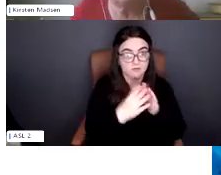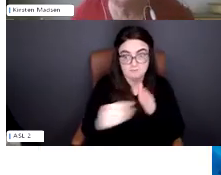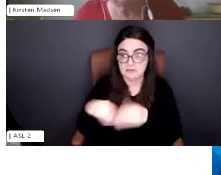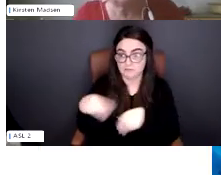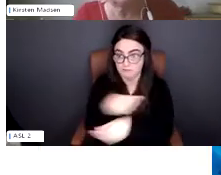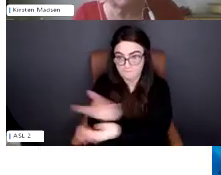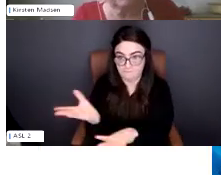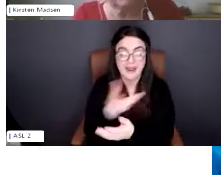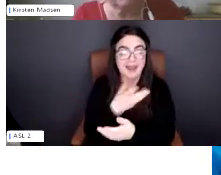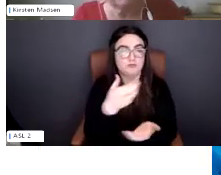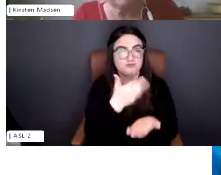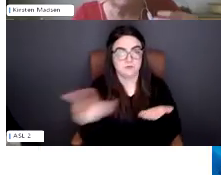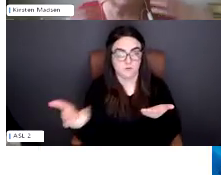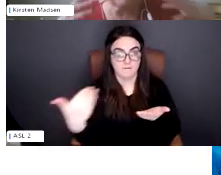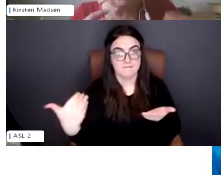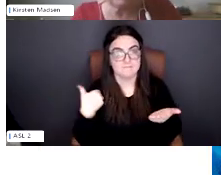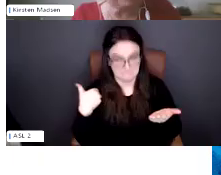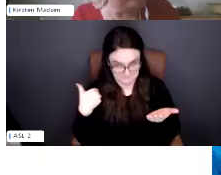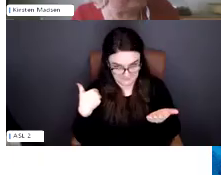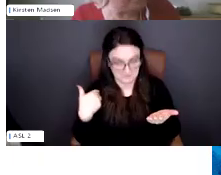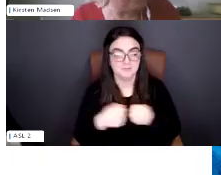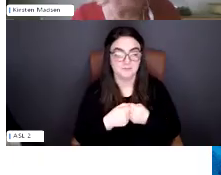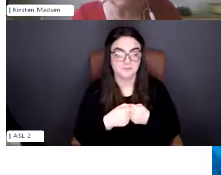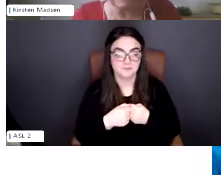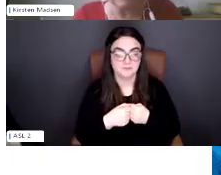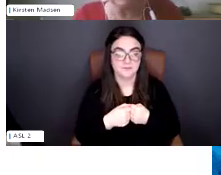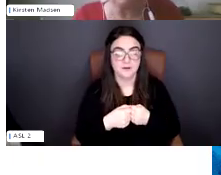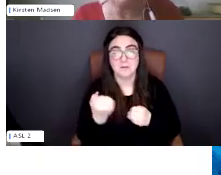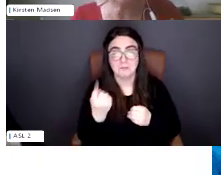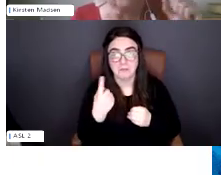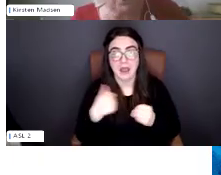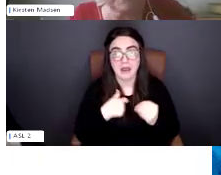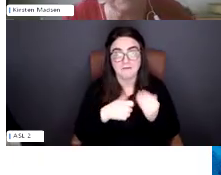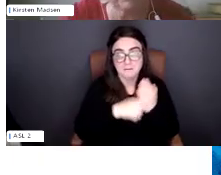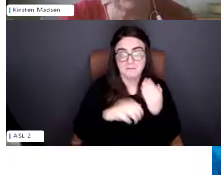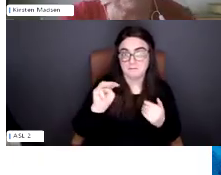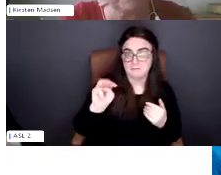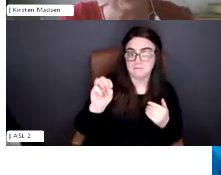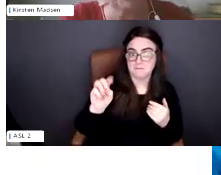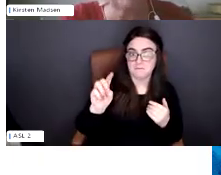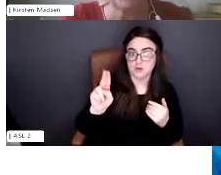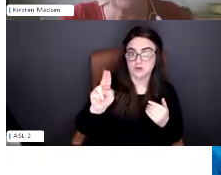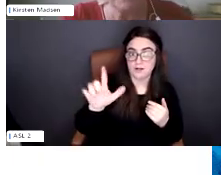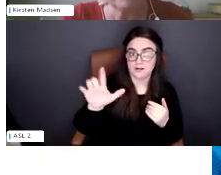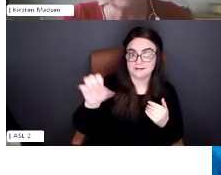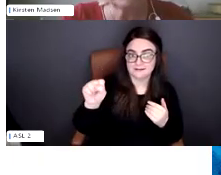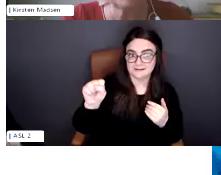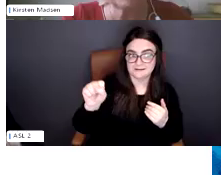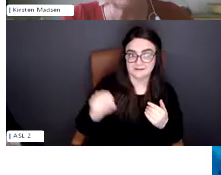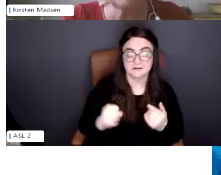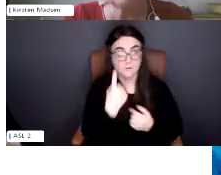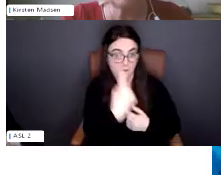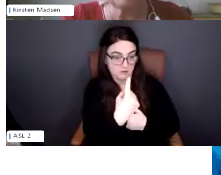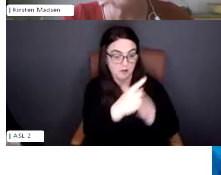Now, the toolkit is comprised of different modules, as I said. One is policy and procedure. And this is